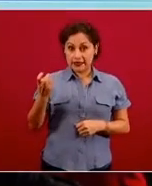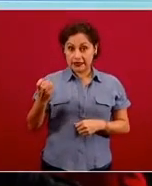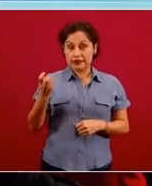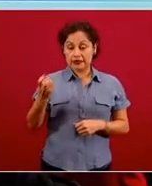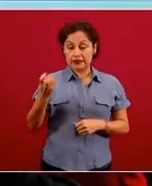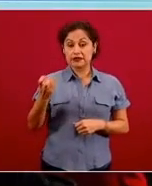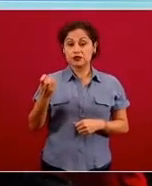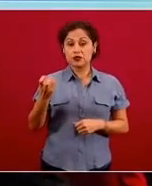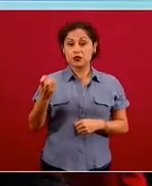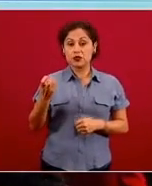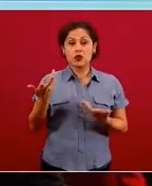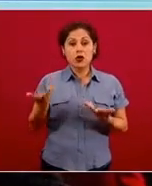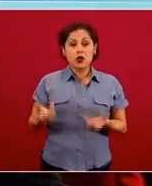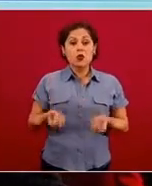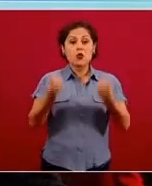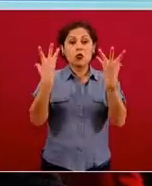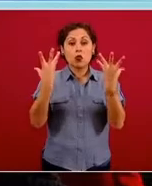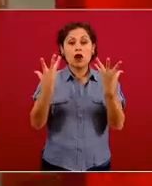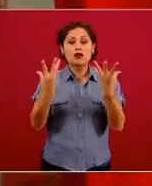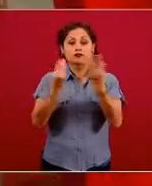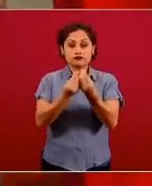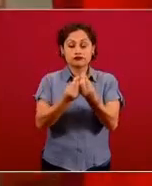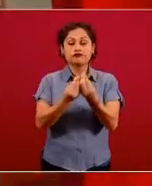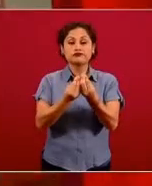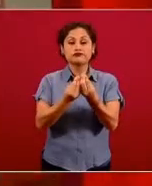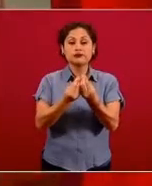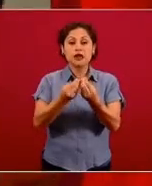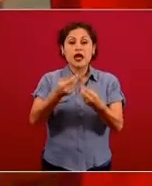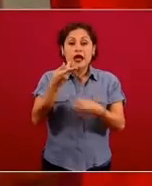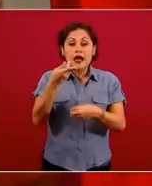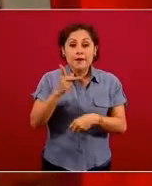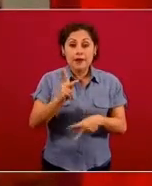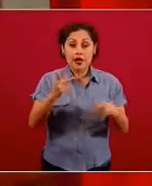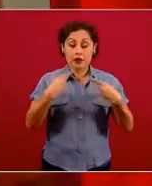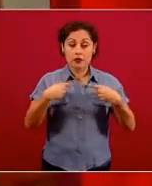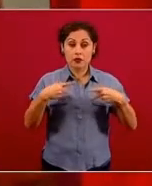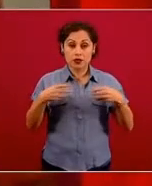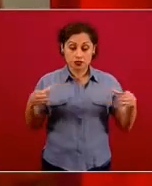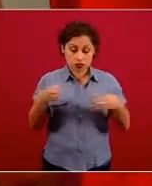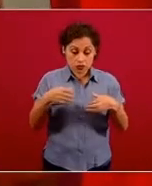Here we have the cumulative incidence.